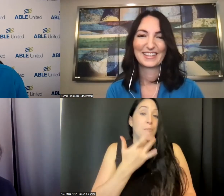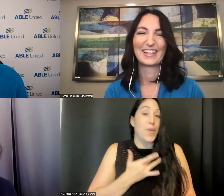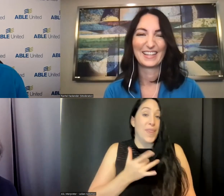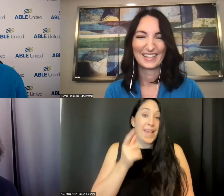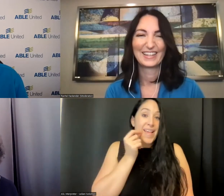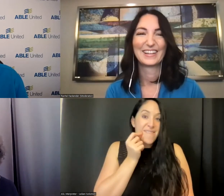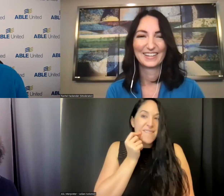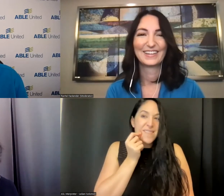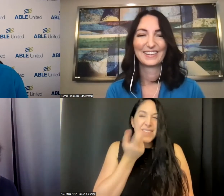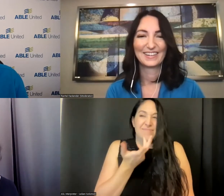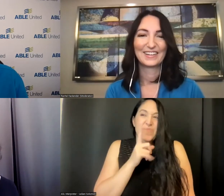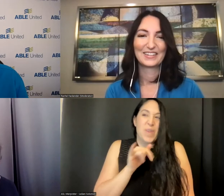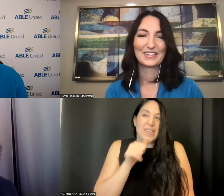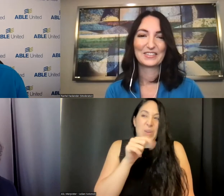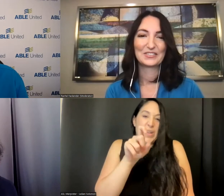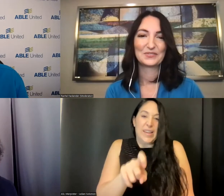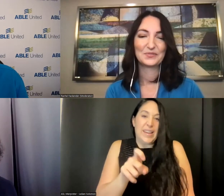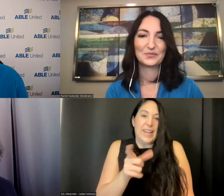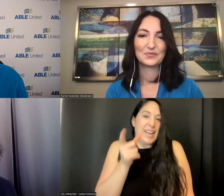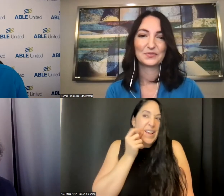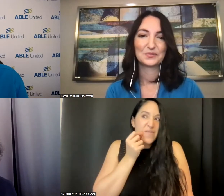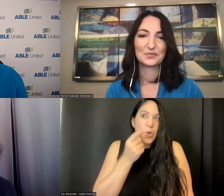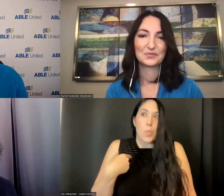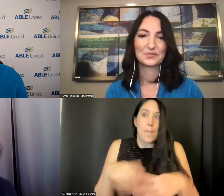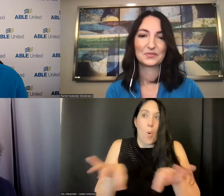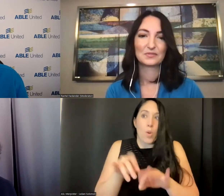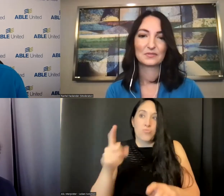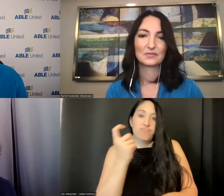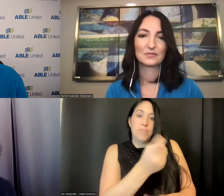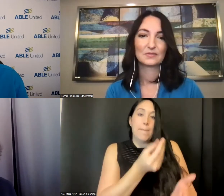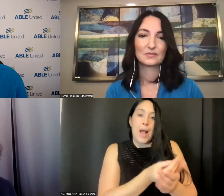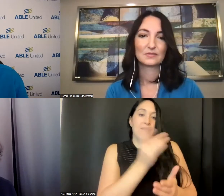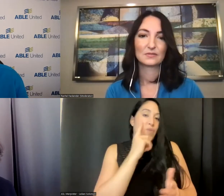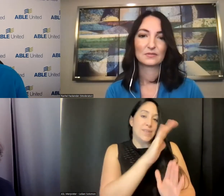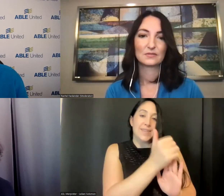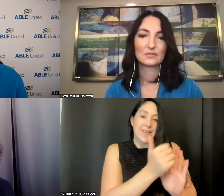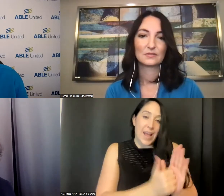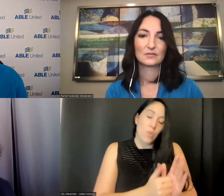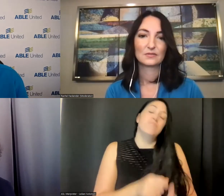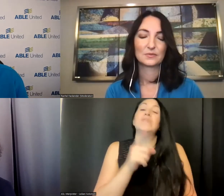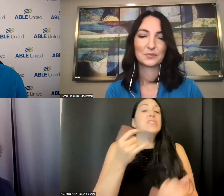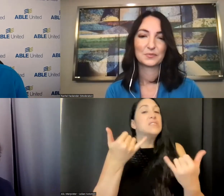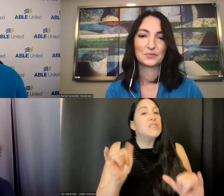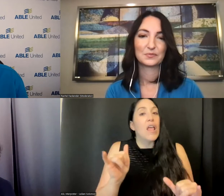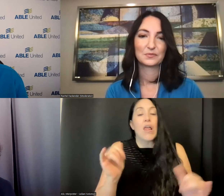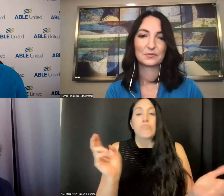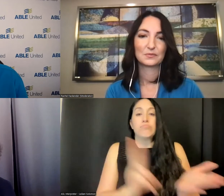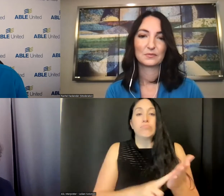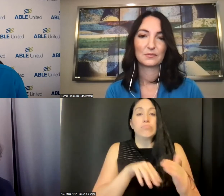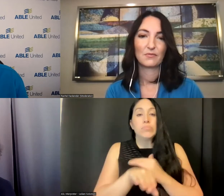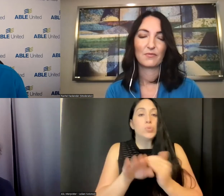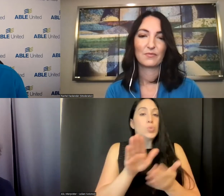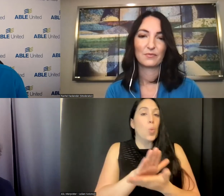anything else at this point. And we have not, he's still enrolled in school full time. So we